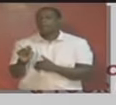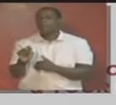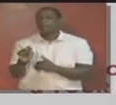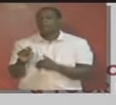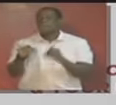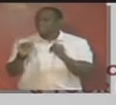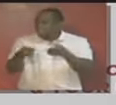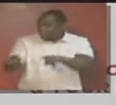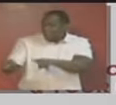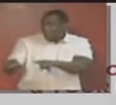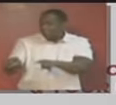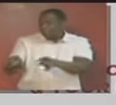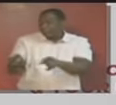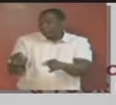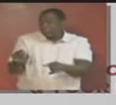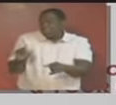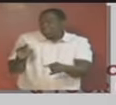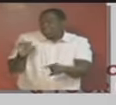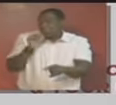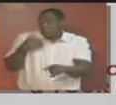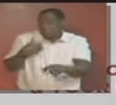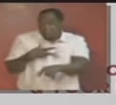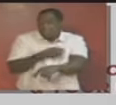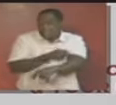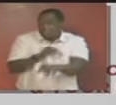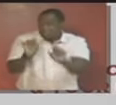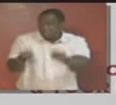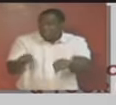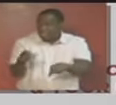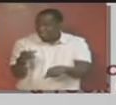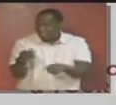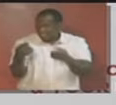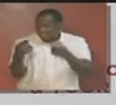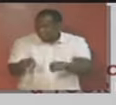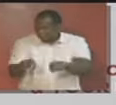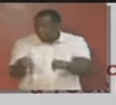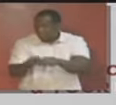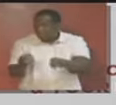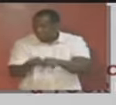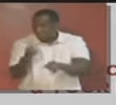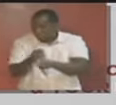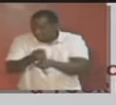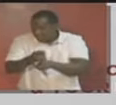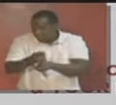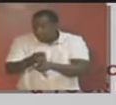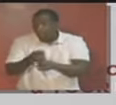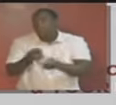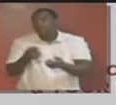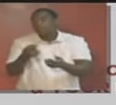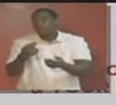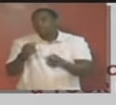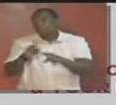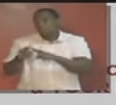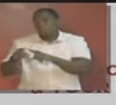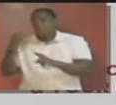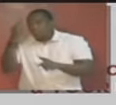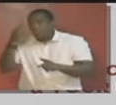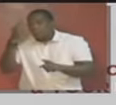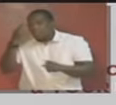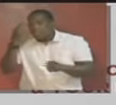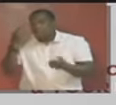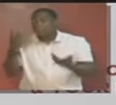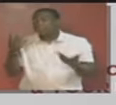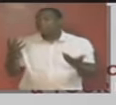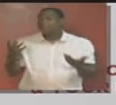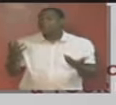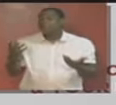without vaccination, which is an important thing to emphasize. People have clots for various reasons all the time. When I say all the time,